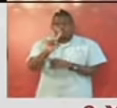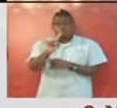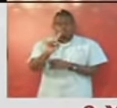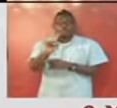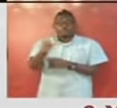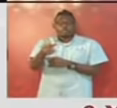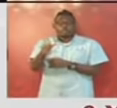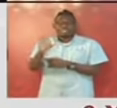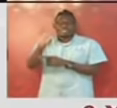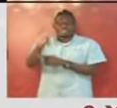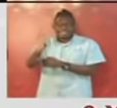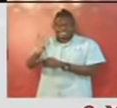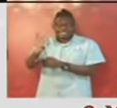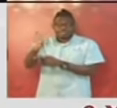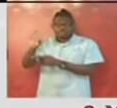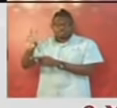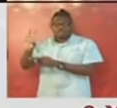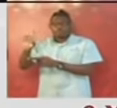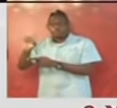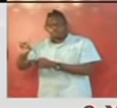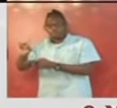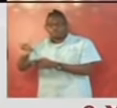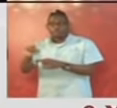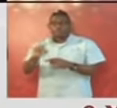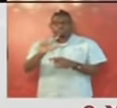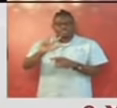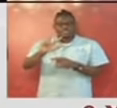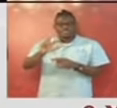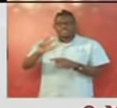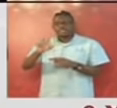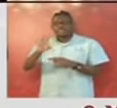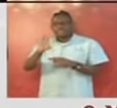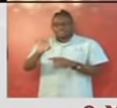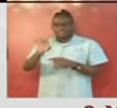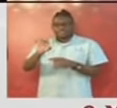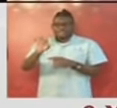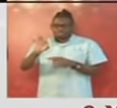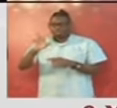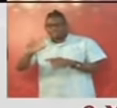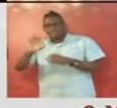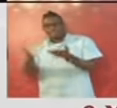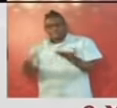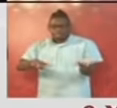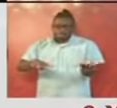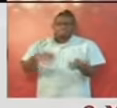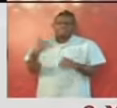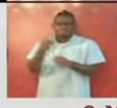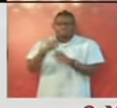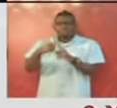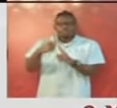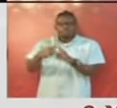1,661. 93 deaths at present. Total number of positive cases since March 12th,